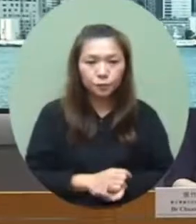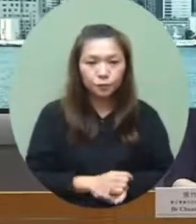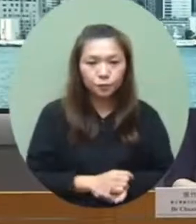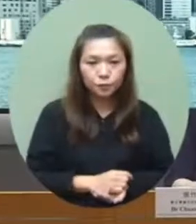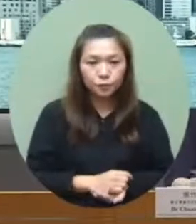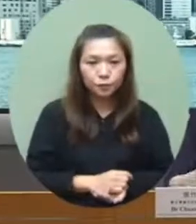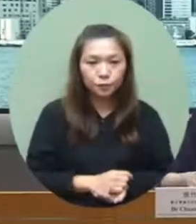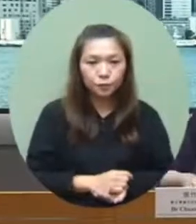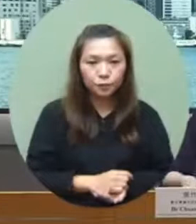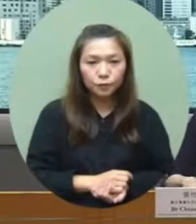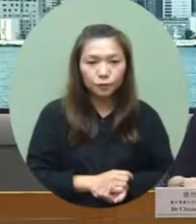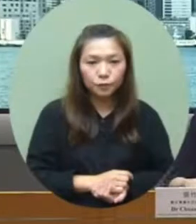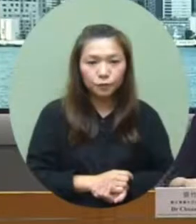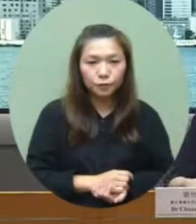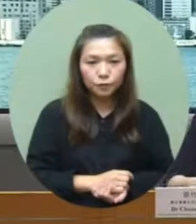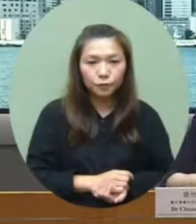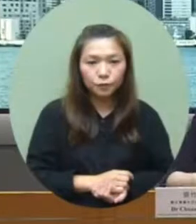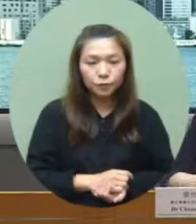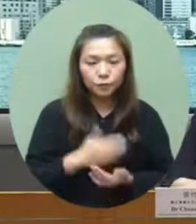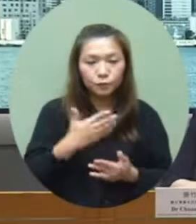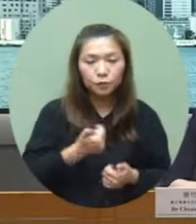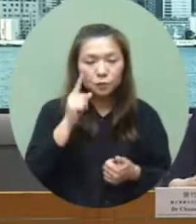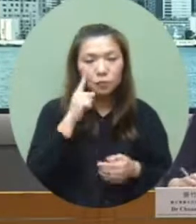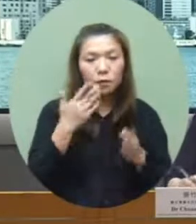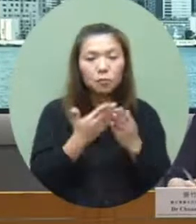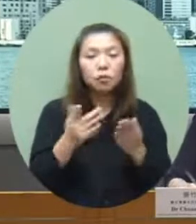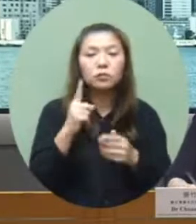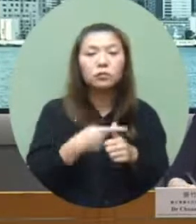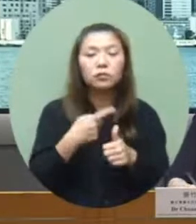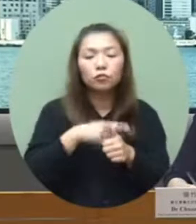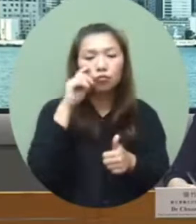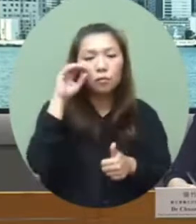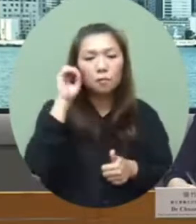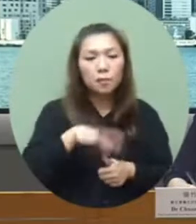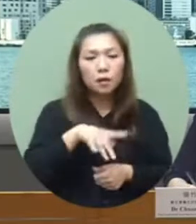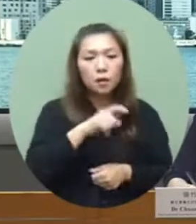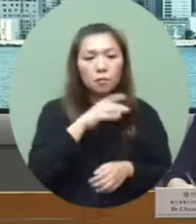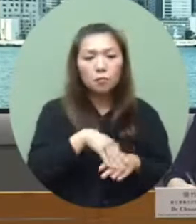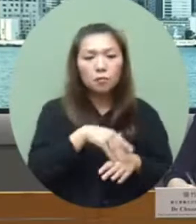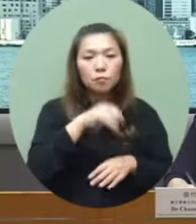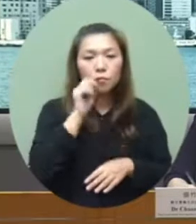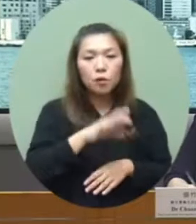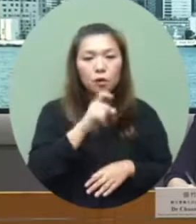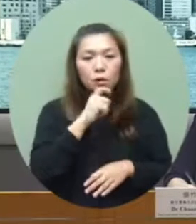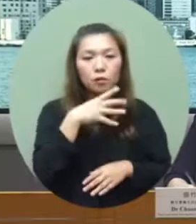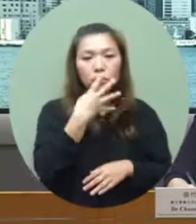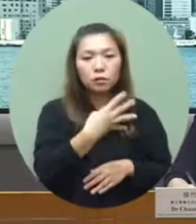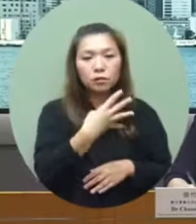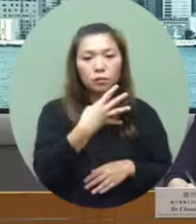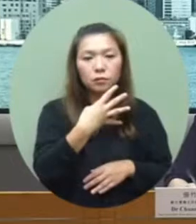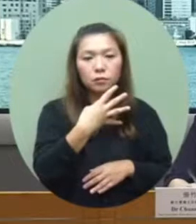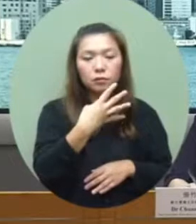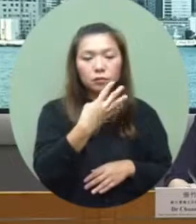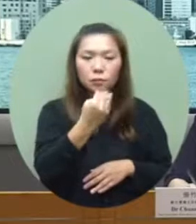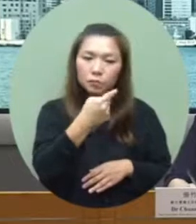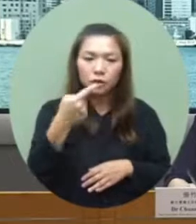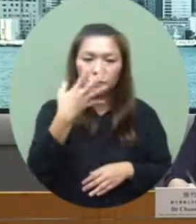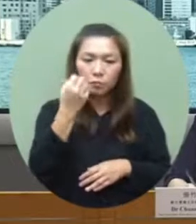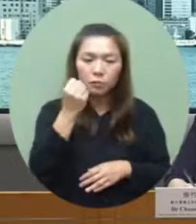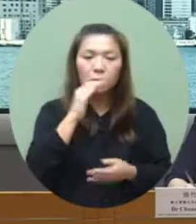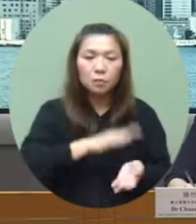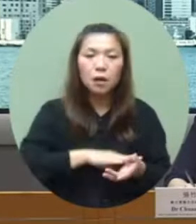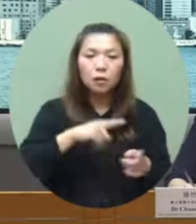severe cases. Last question on the right-hand side. I'm from Ming Pao. Good afternoon. You